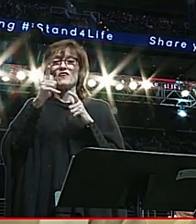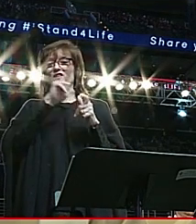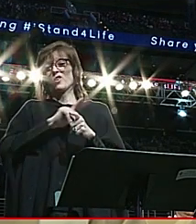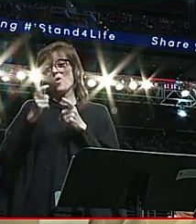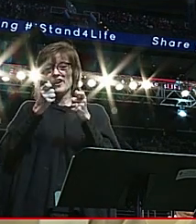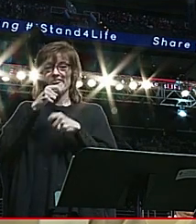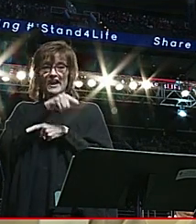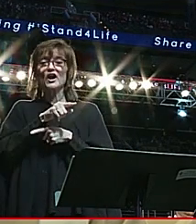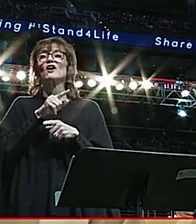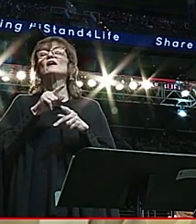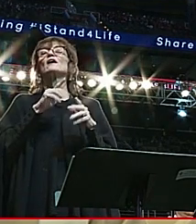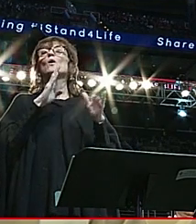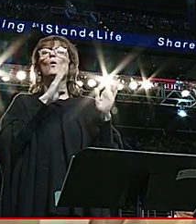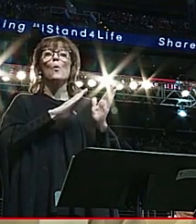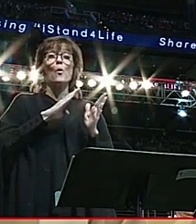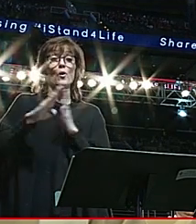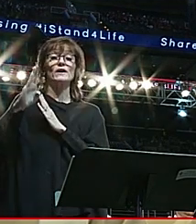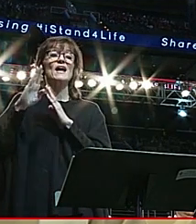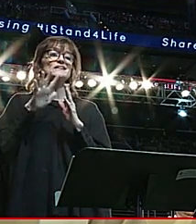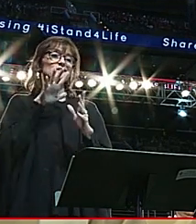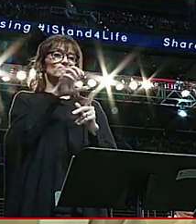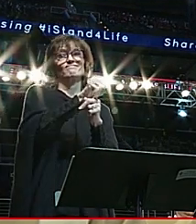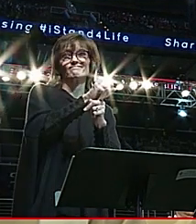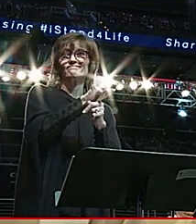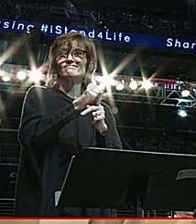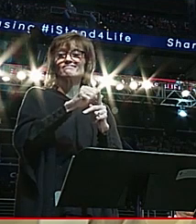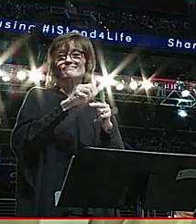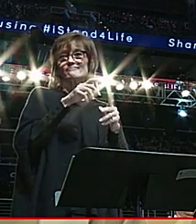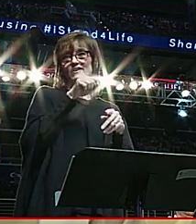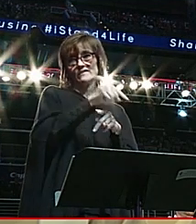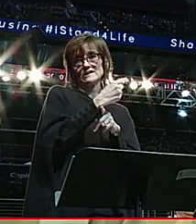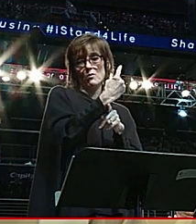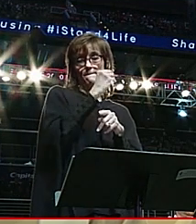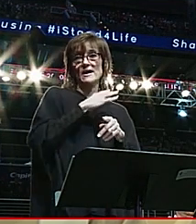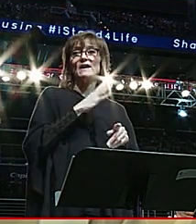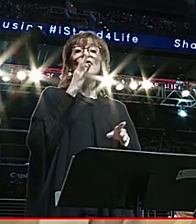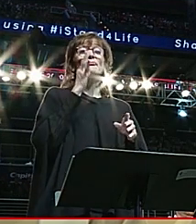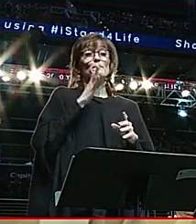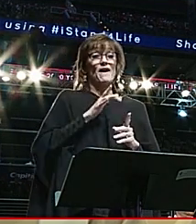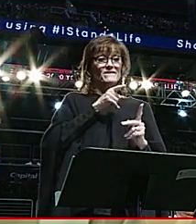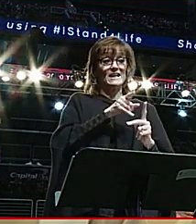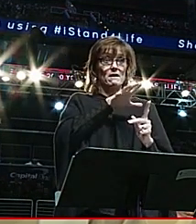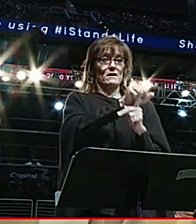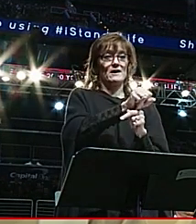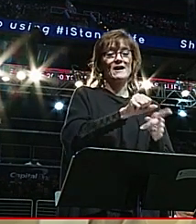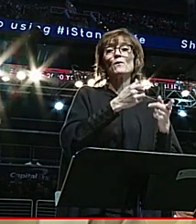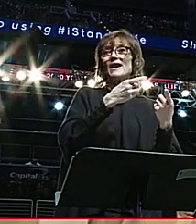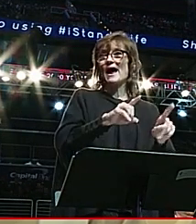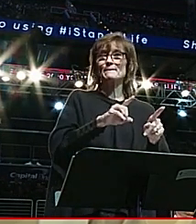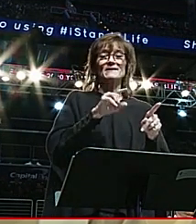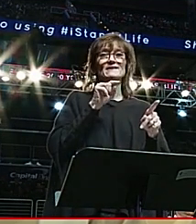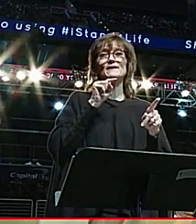Israel. And the prophet Elisha tells the king of Israel, and so the ambush fails, and the king of